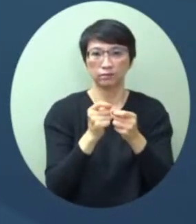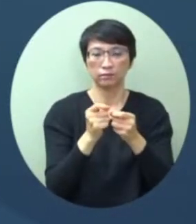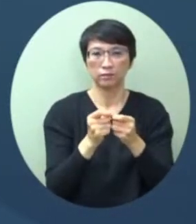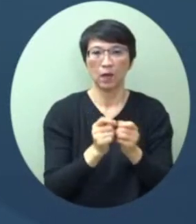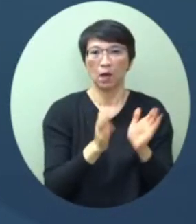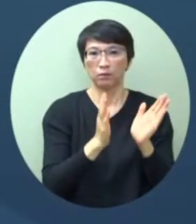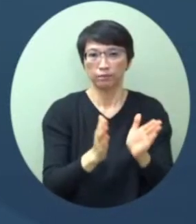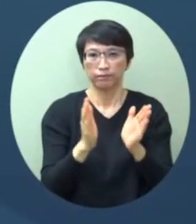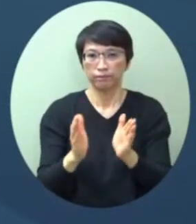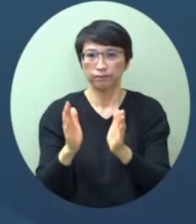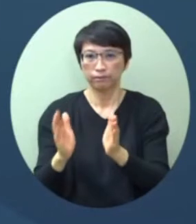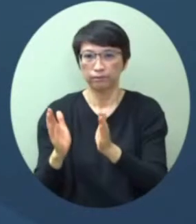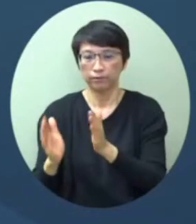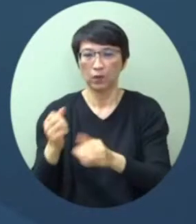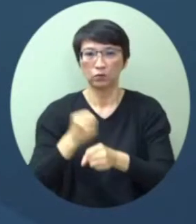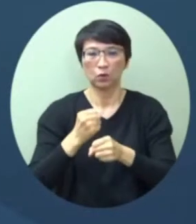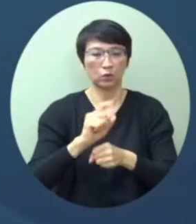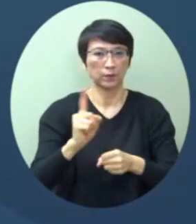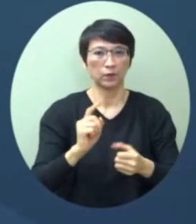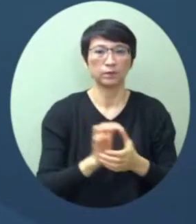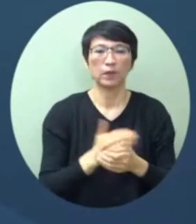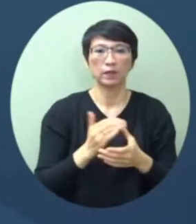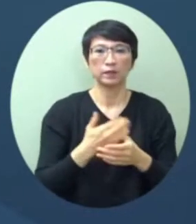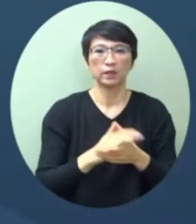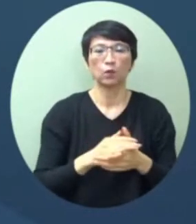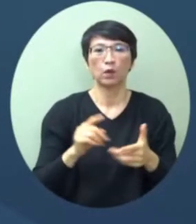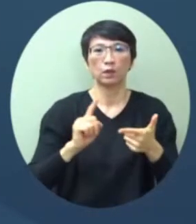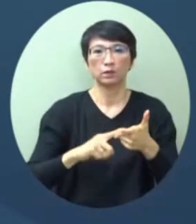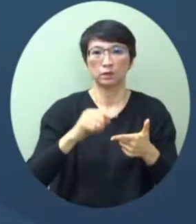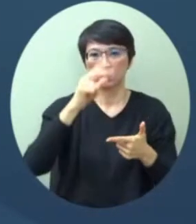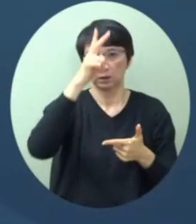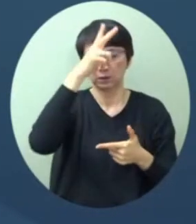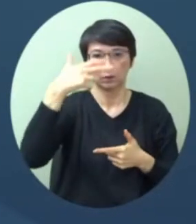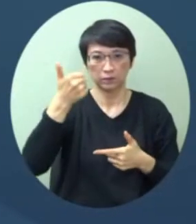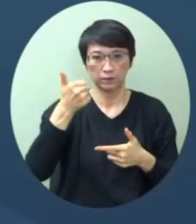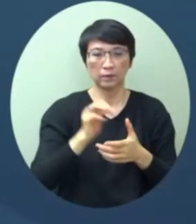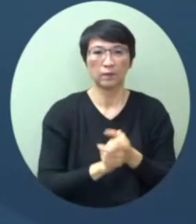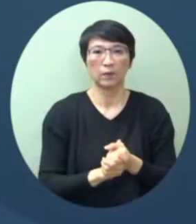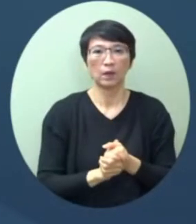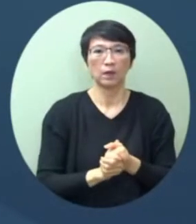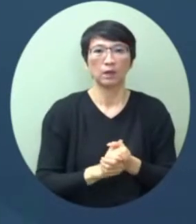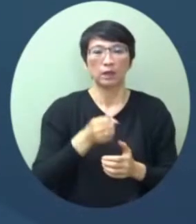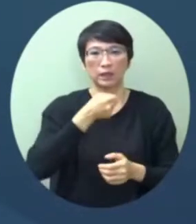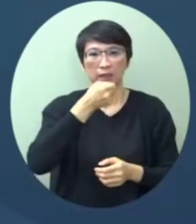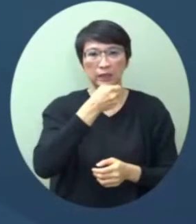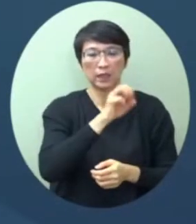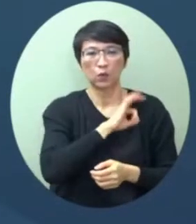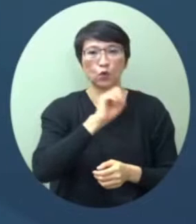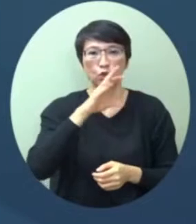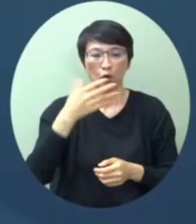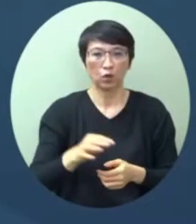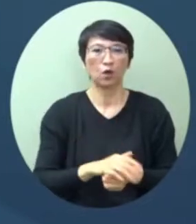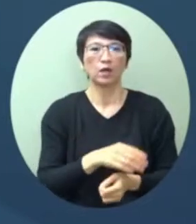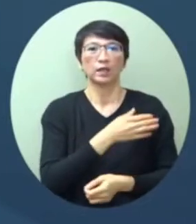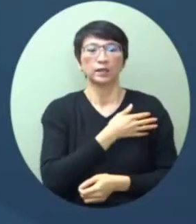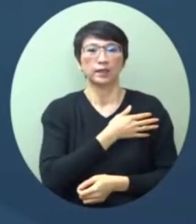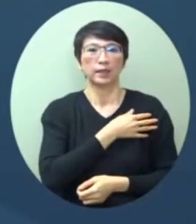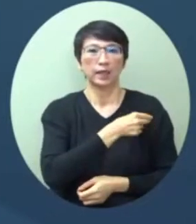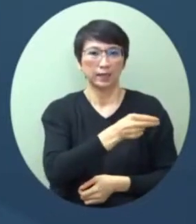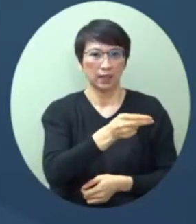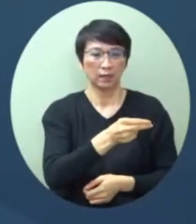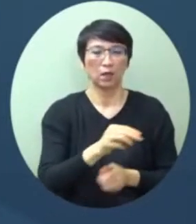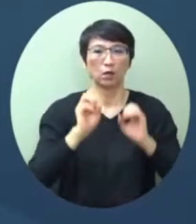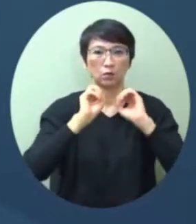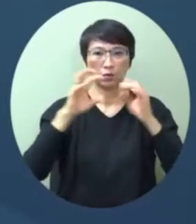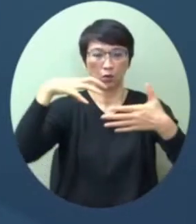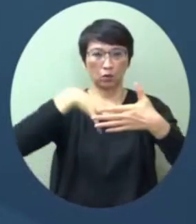should be set up to work on different areas. Since the CS4A gave a briefing to the media after